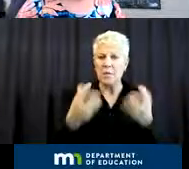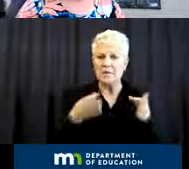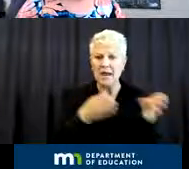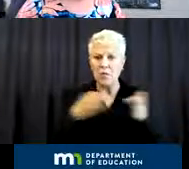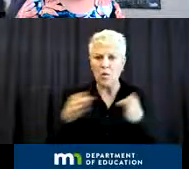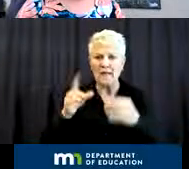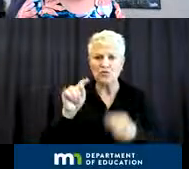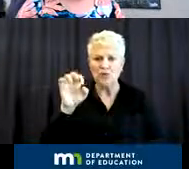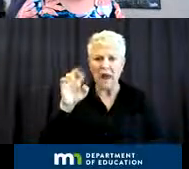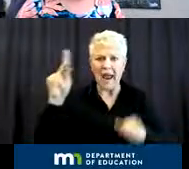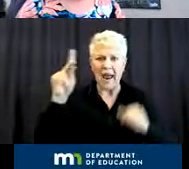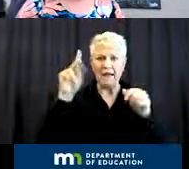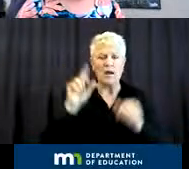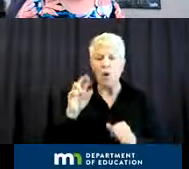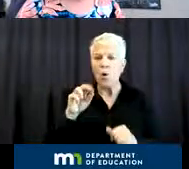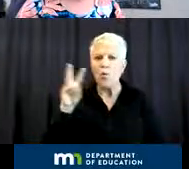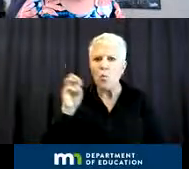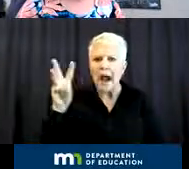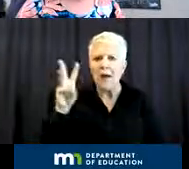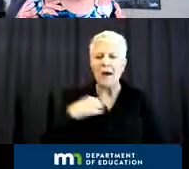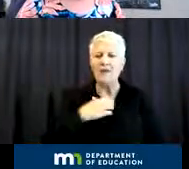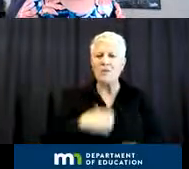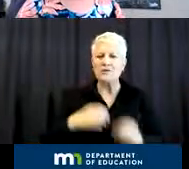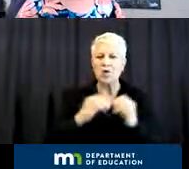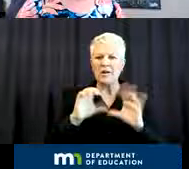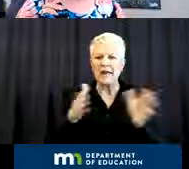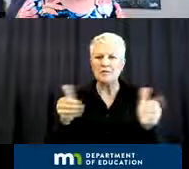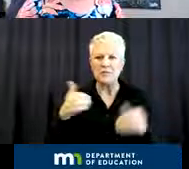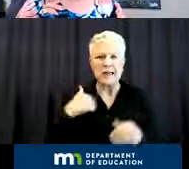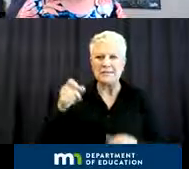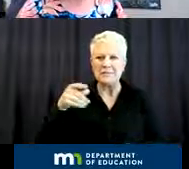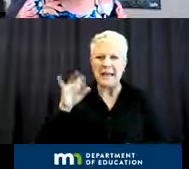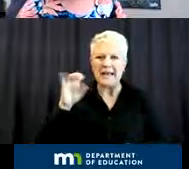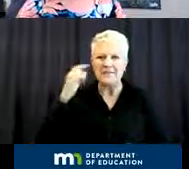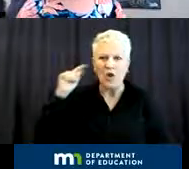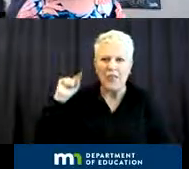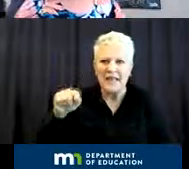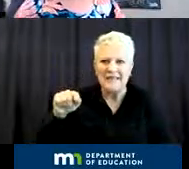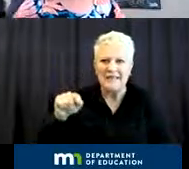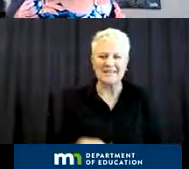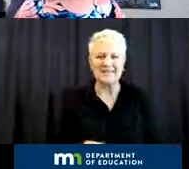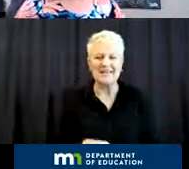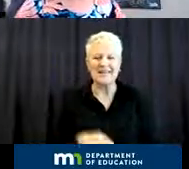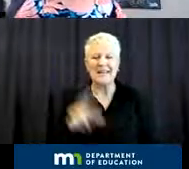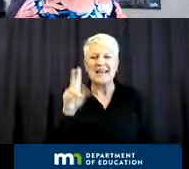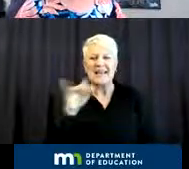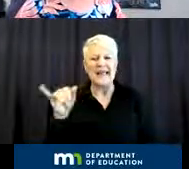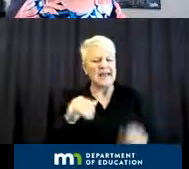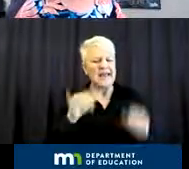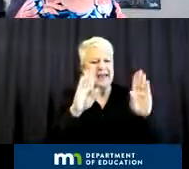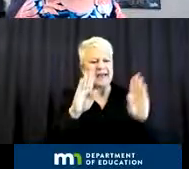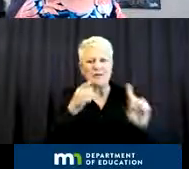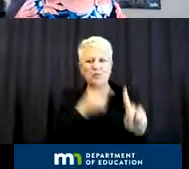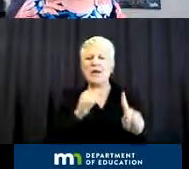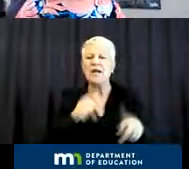track? And wow, I wish more classrooms had the space for this. That is an excellent point. It is